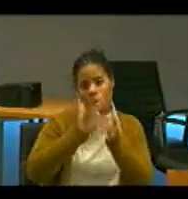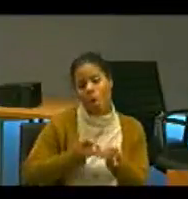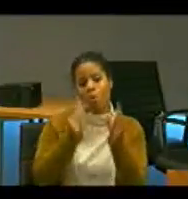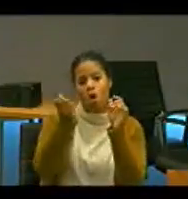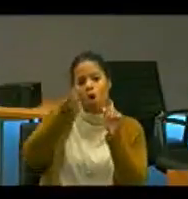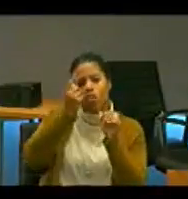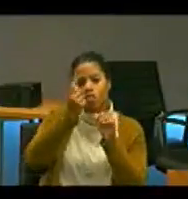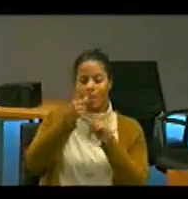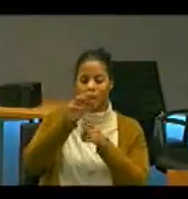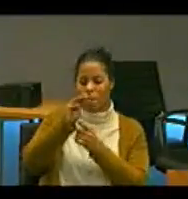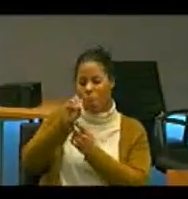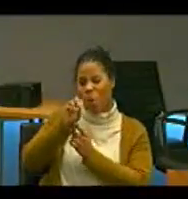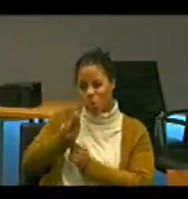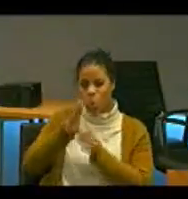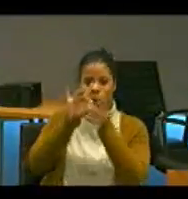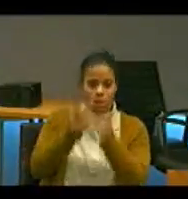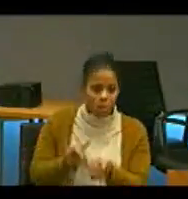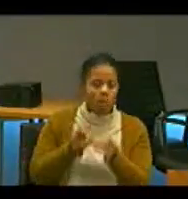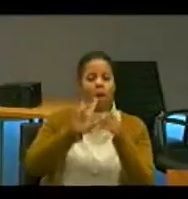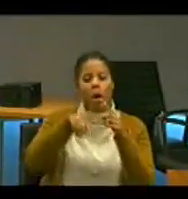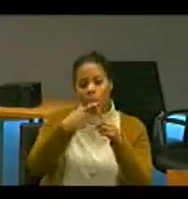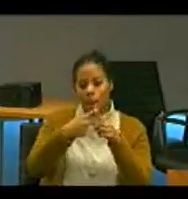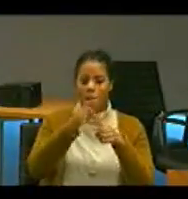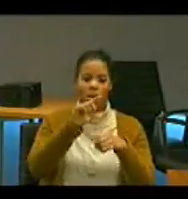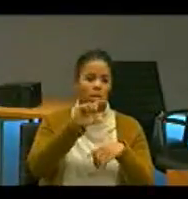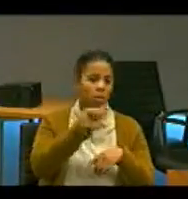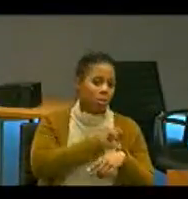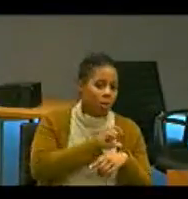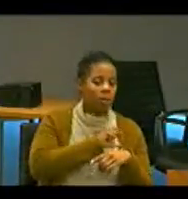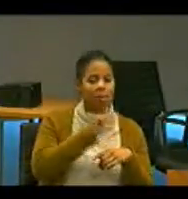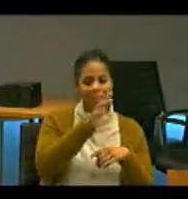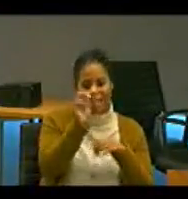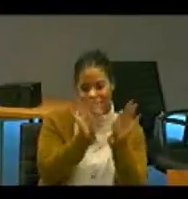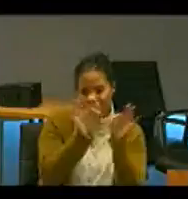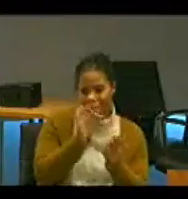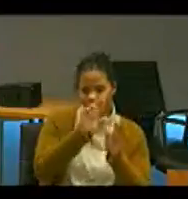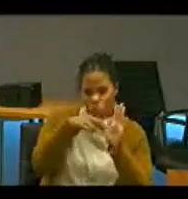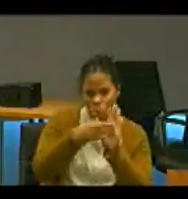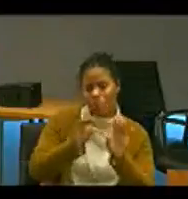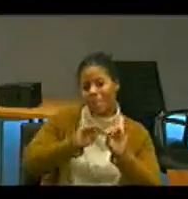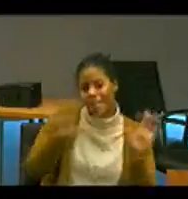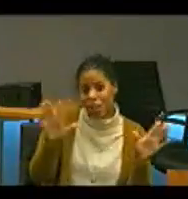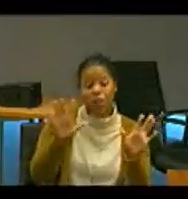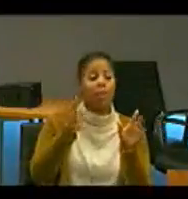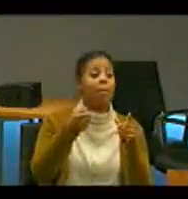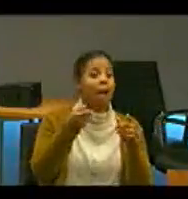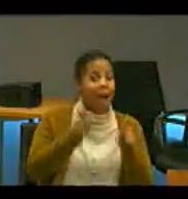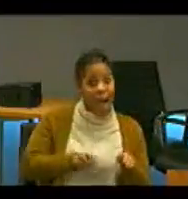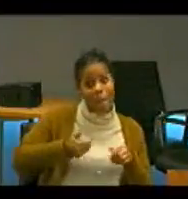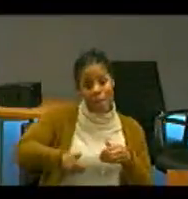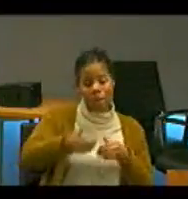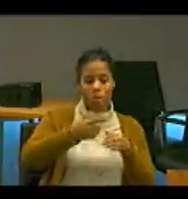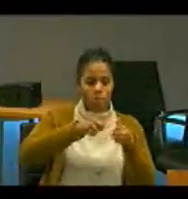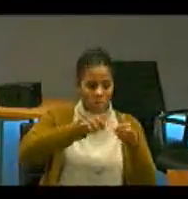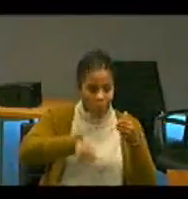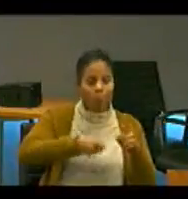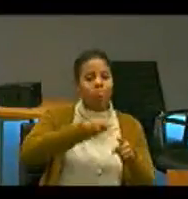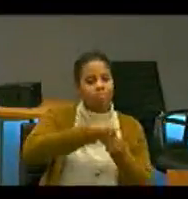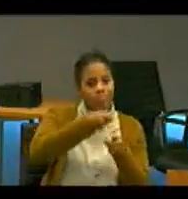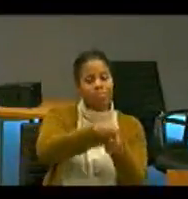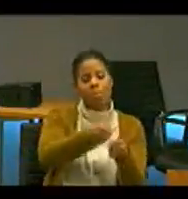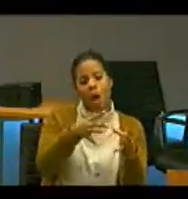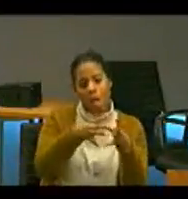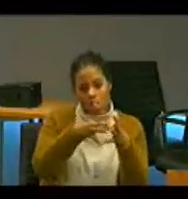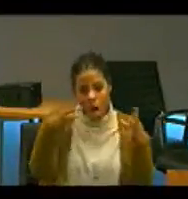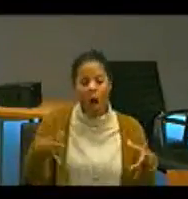officers or their local law enforcement to make clear what those roles should be. And it's resulting in all the prejudices and